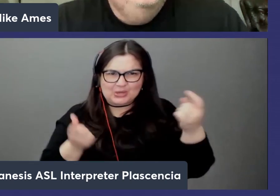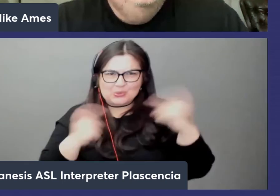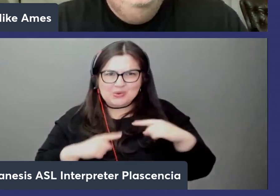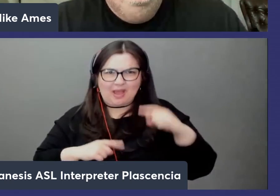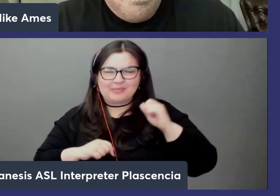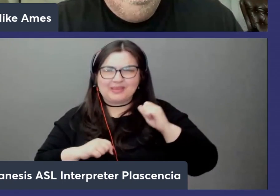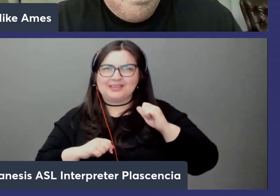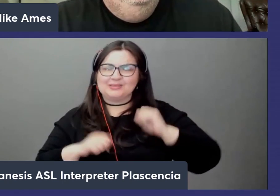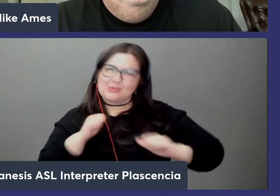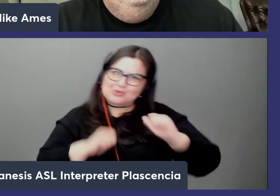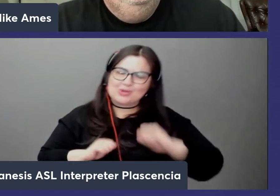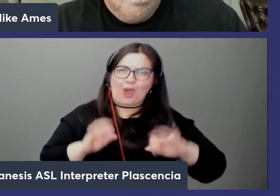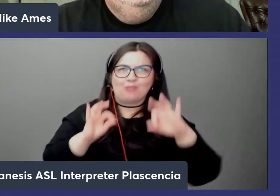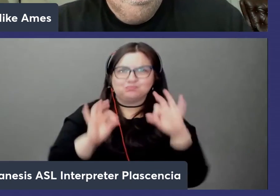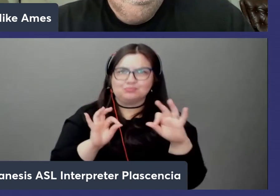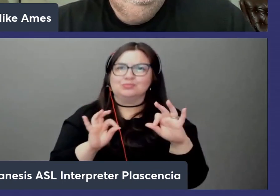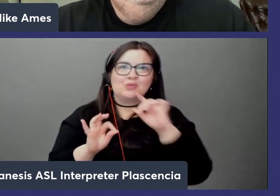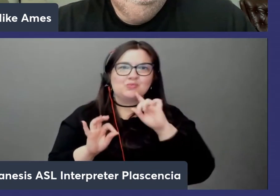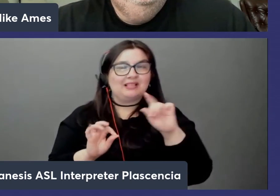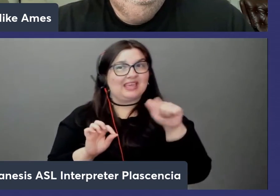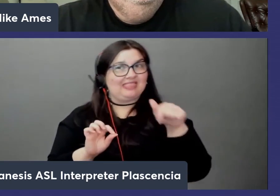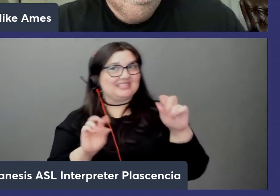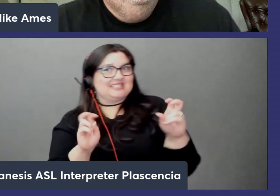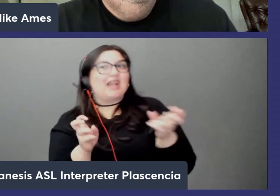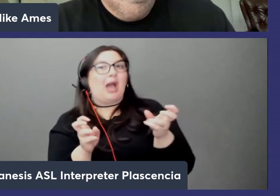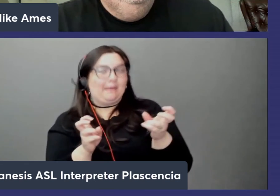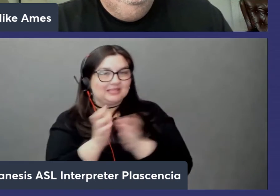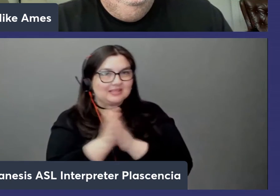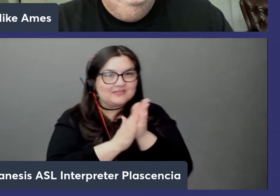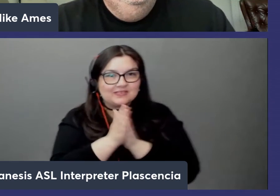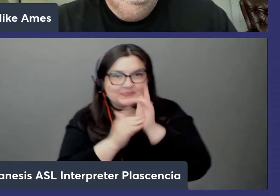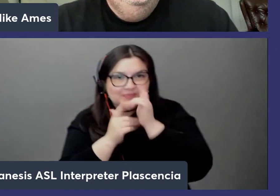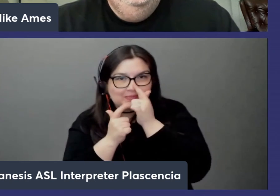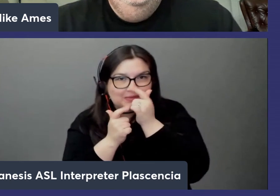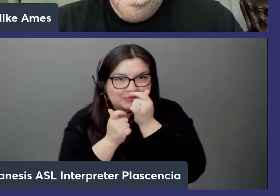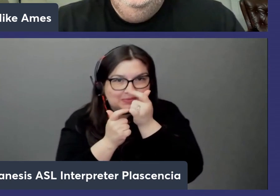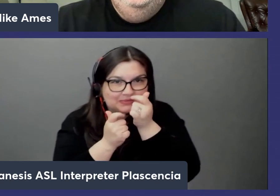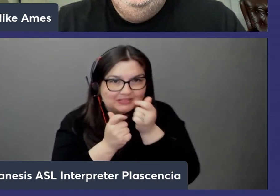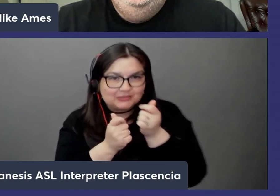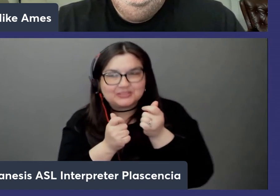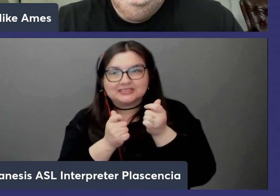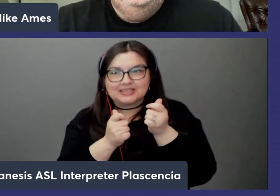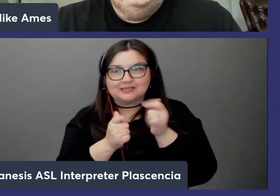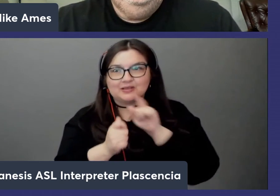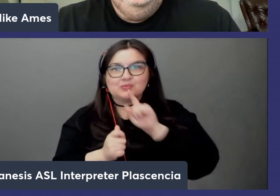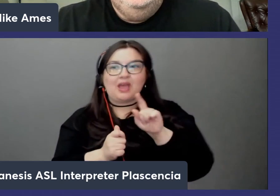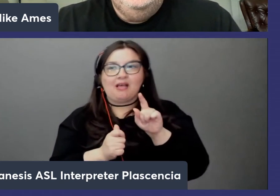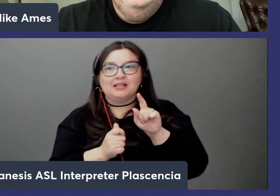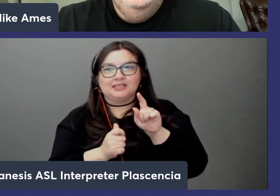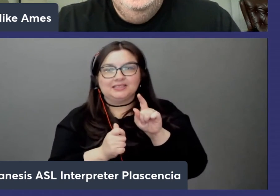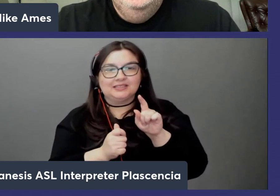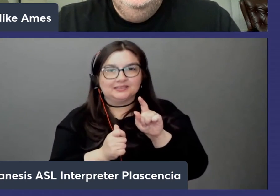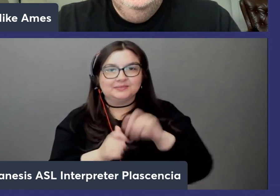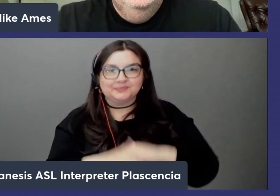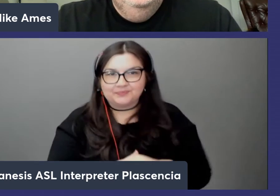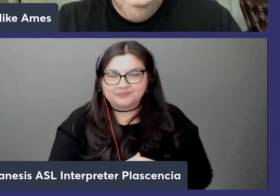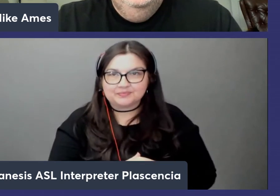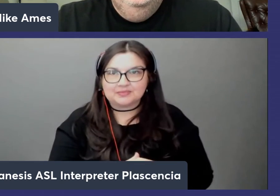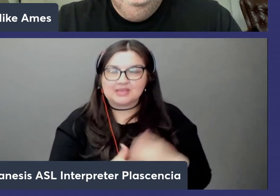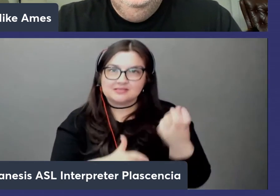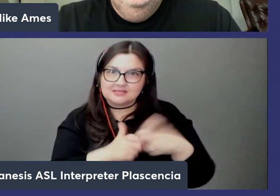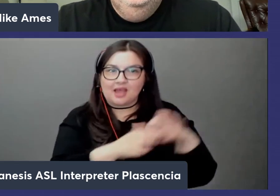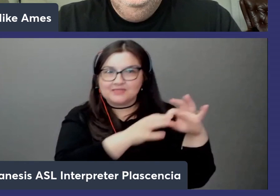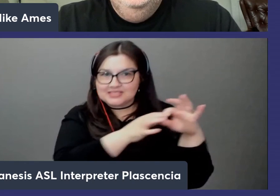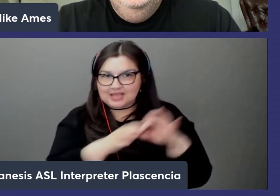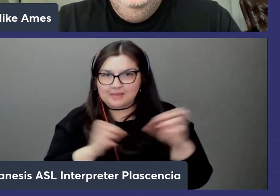said, this is a topic that I have particular interest in. It's a hard problem to solve, tying back identity